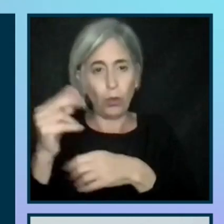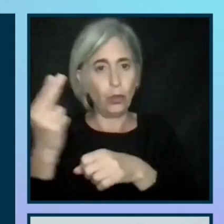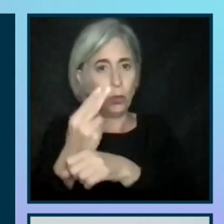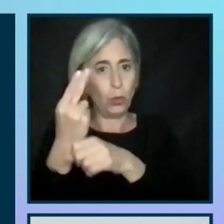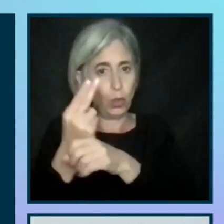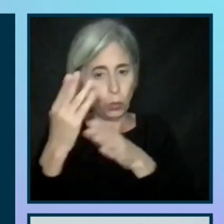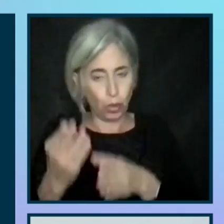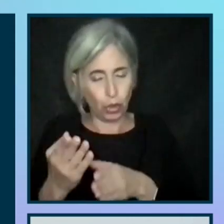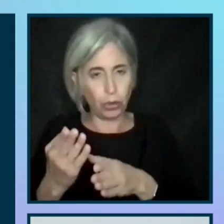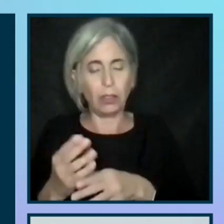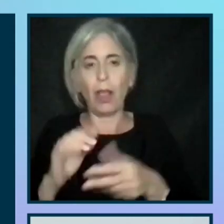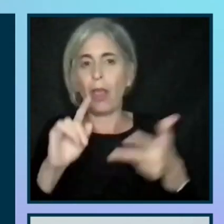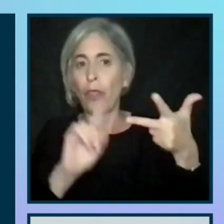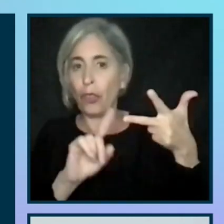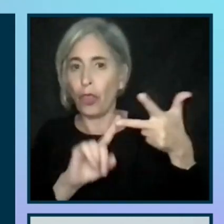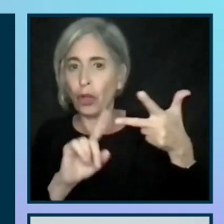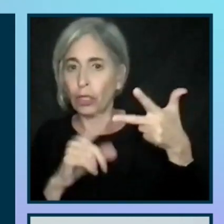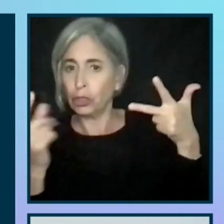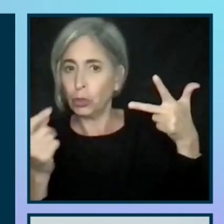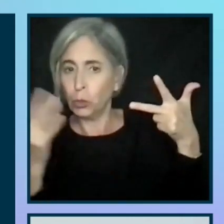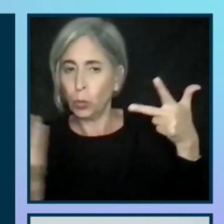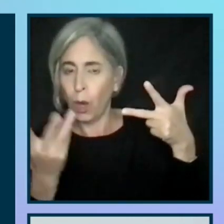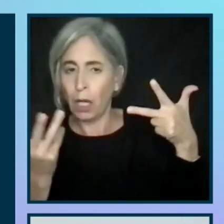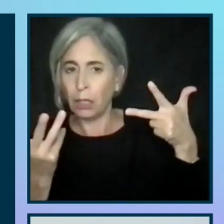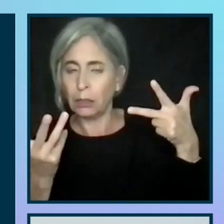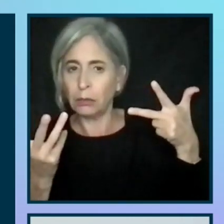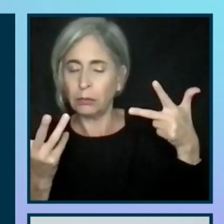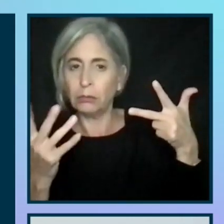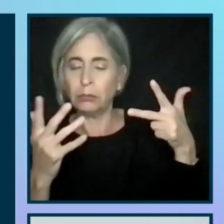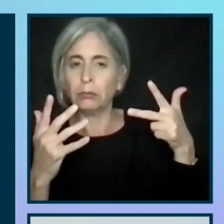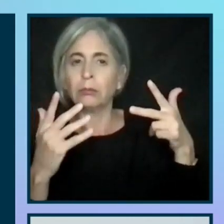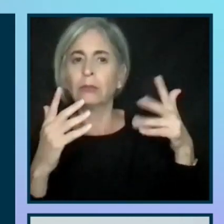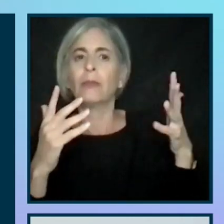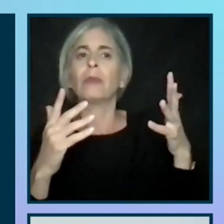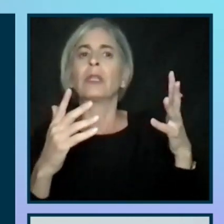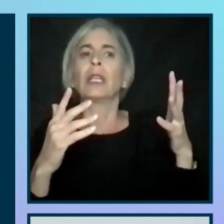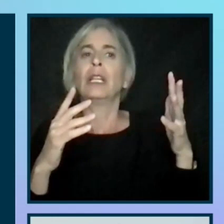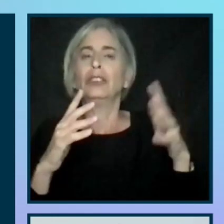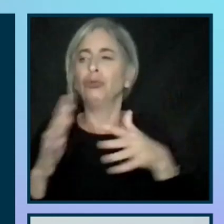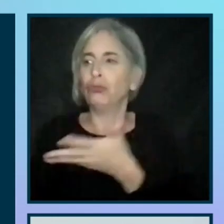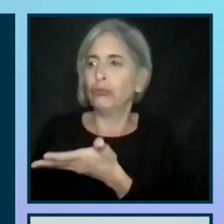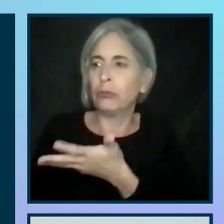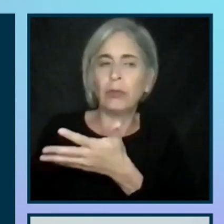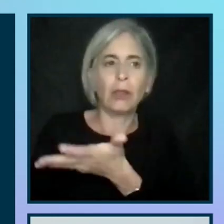the third step you want to take is to assemble accessibility champions.